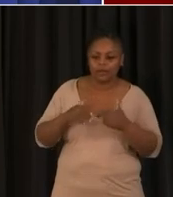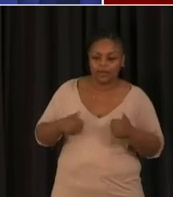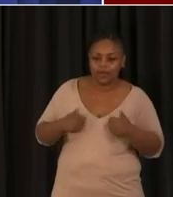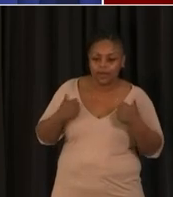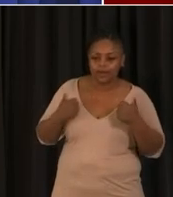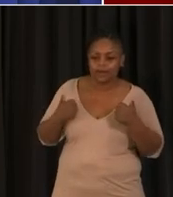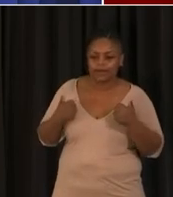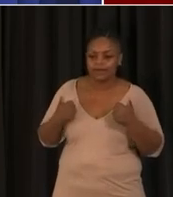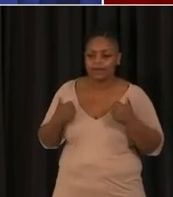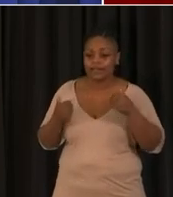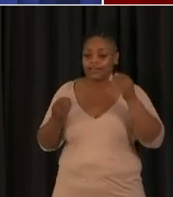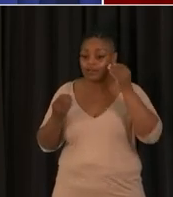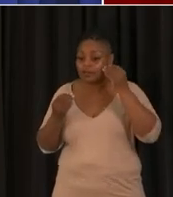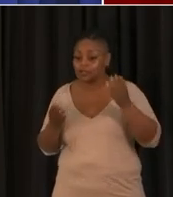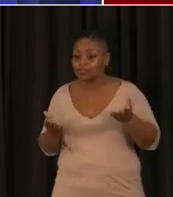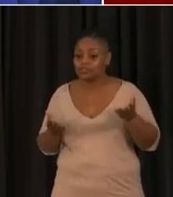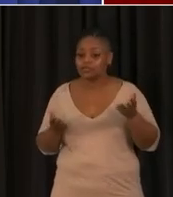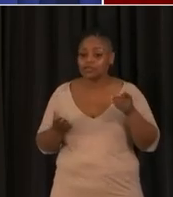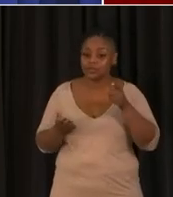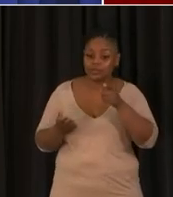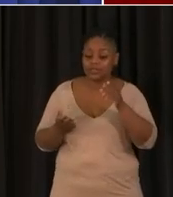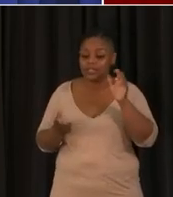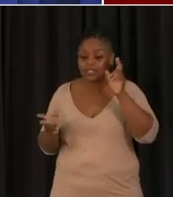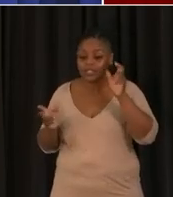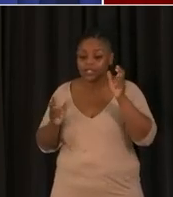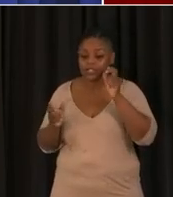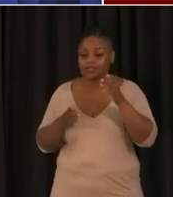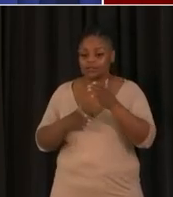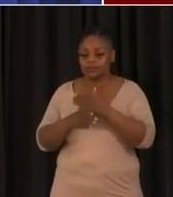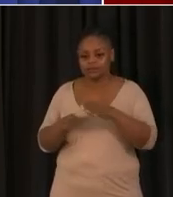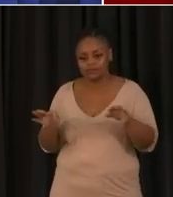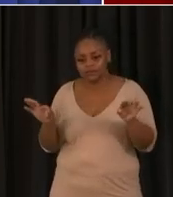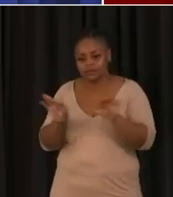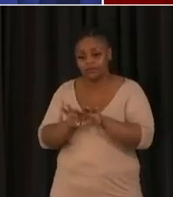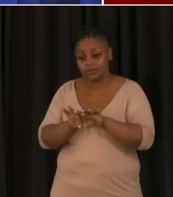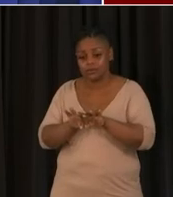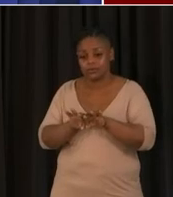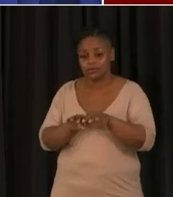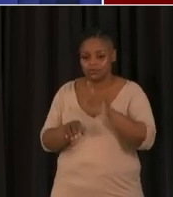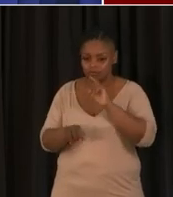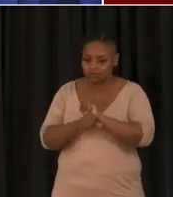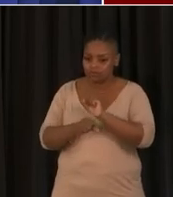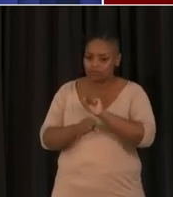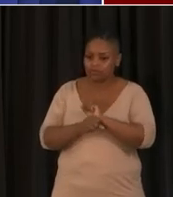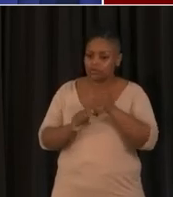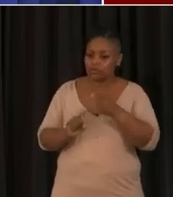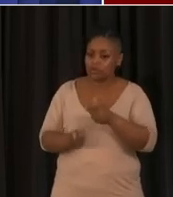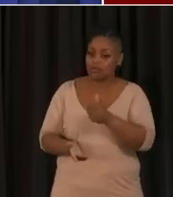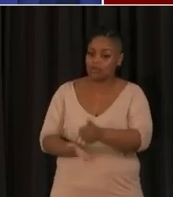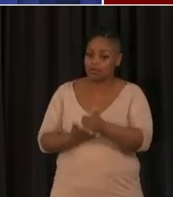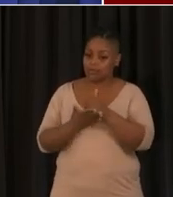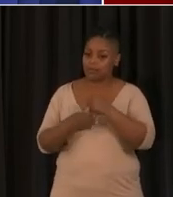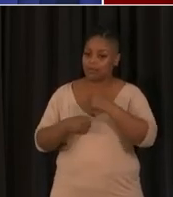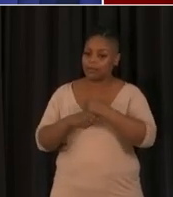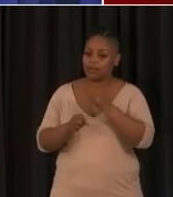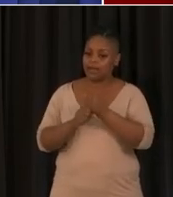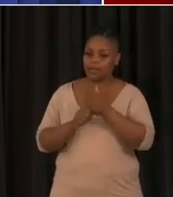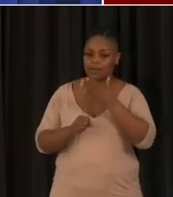particular preferences and their things of concern. However, the navigator does help them prioritize what to do with their